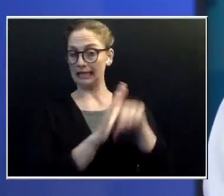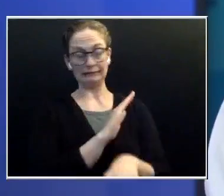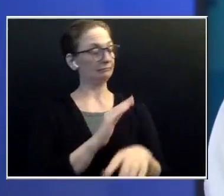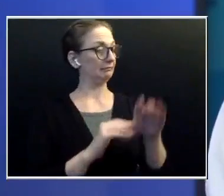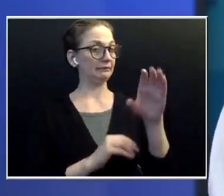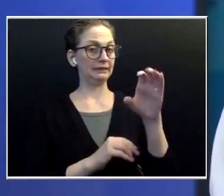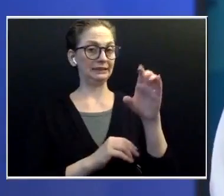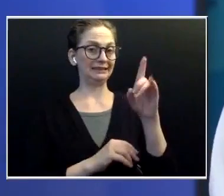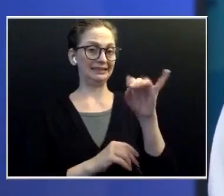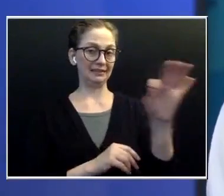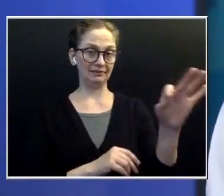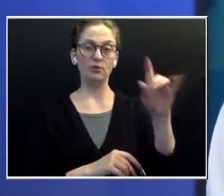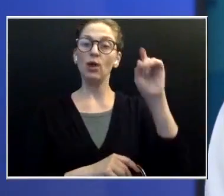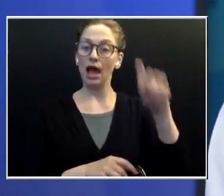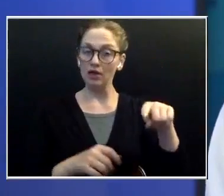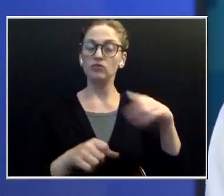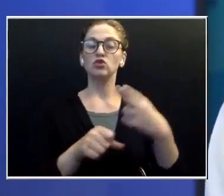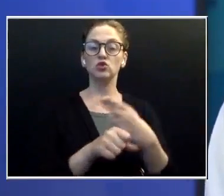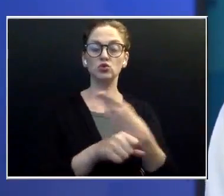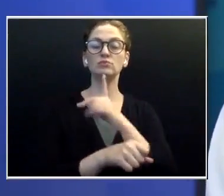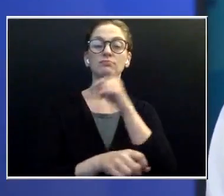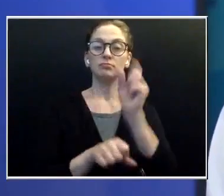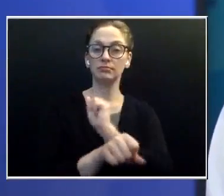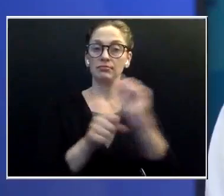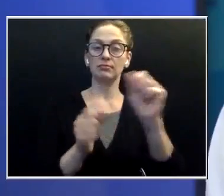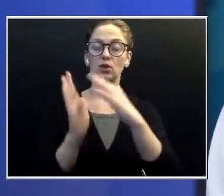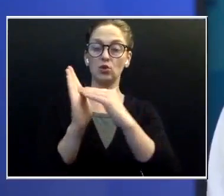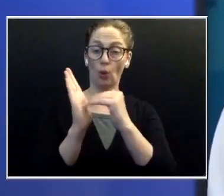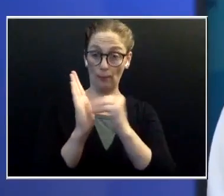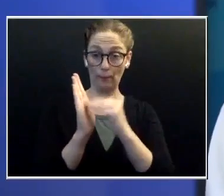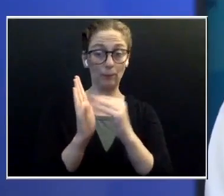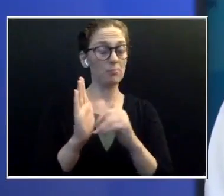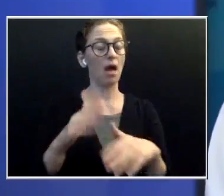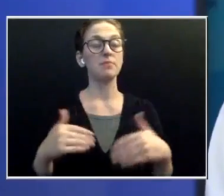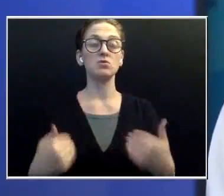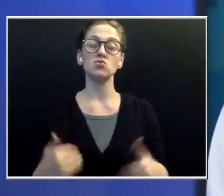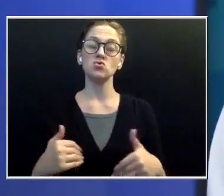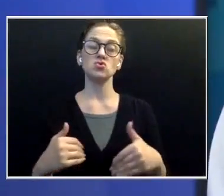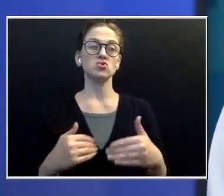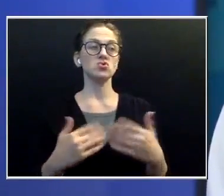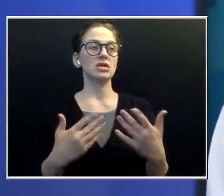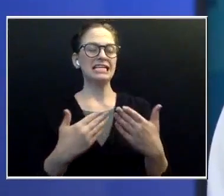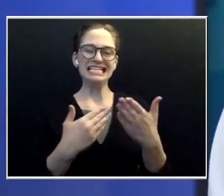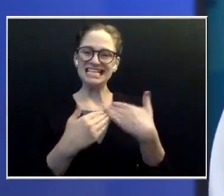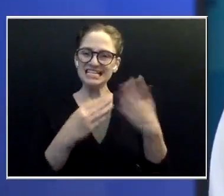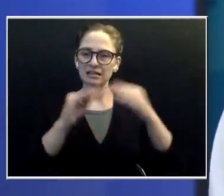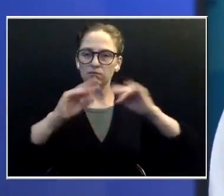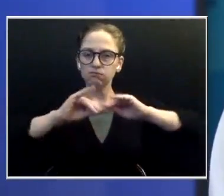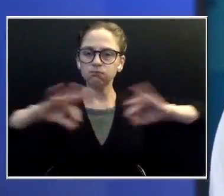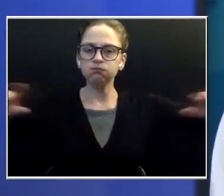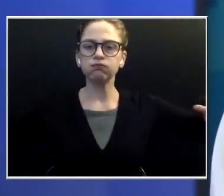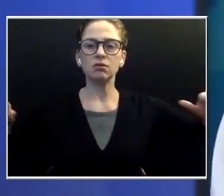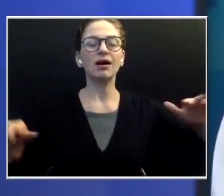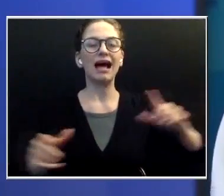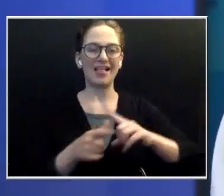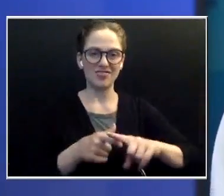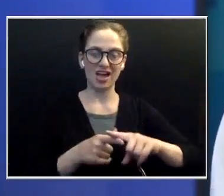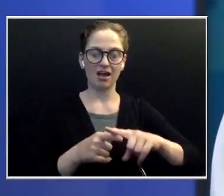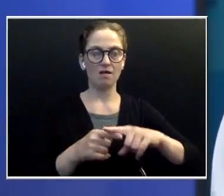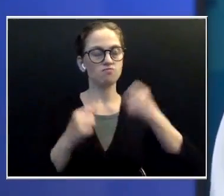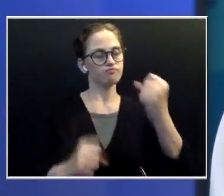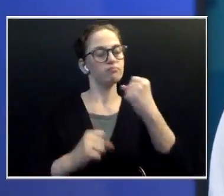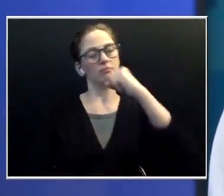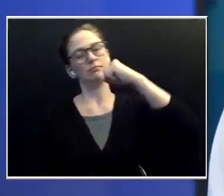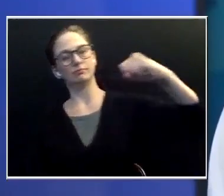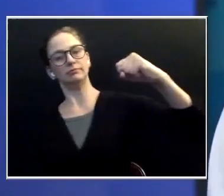the spores I was talking about. Yeah. So it's very refractory. It's very resistant, and it's very resistant. Actually, it's very important to wash our hands after we see